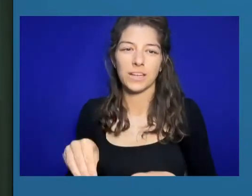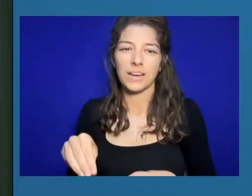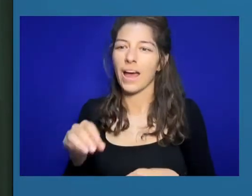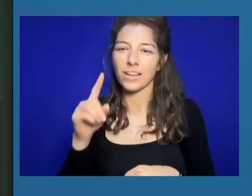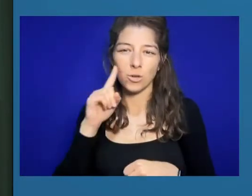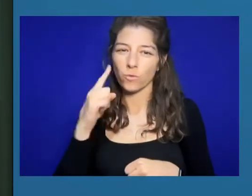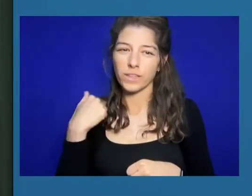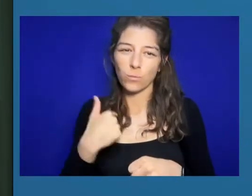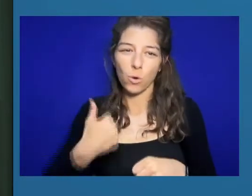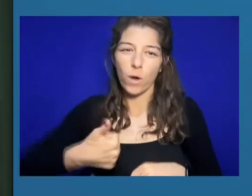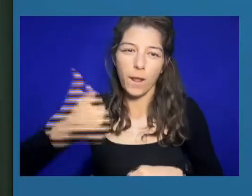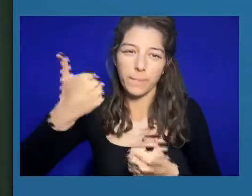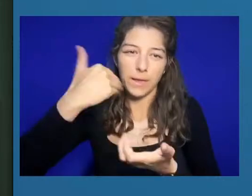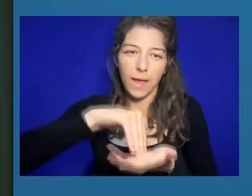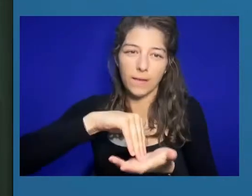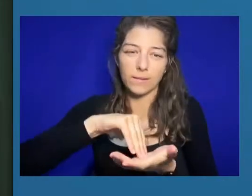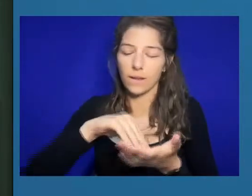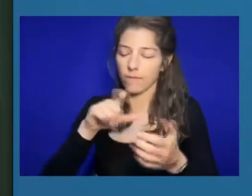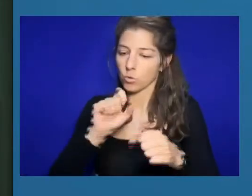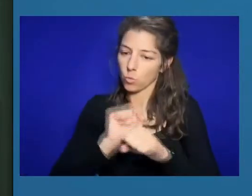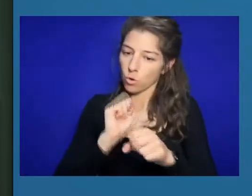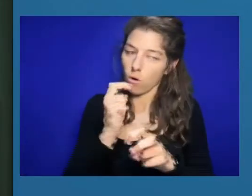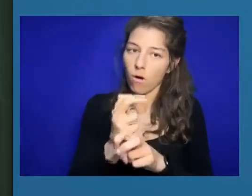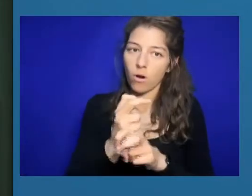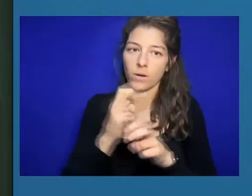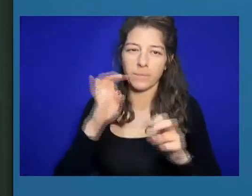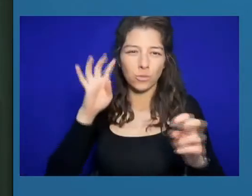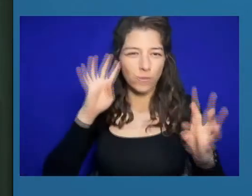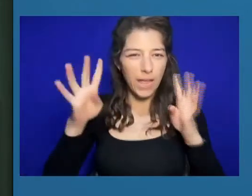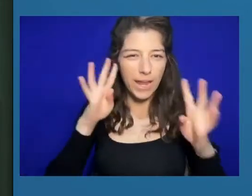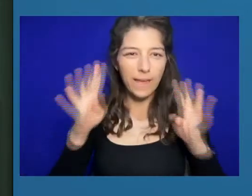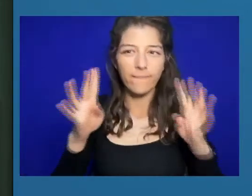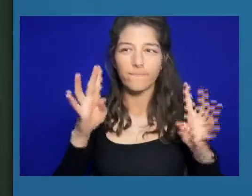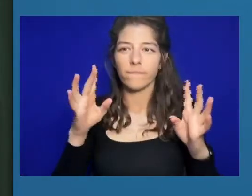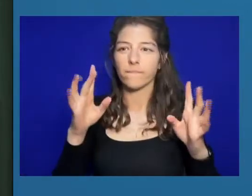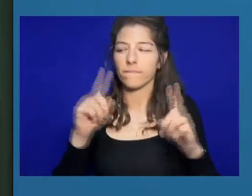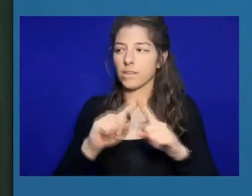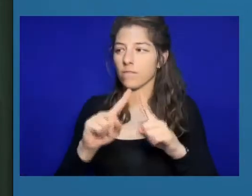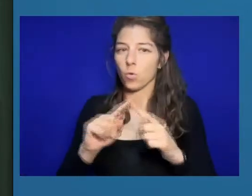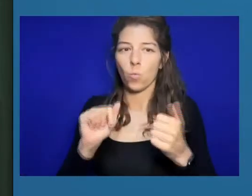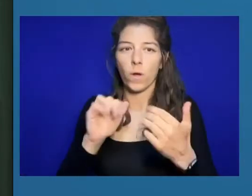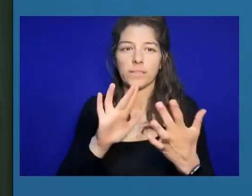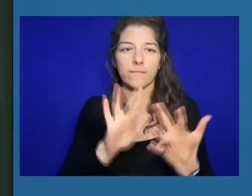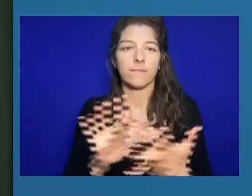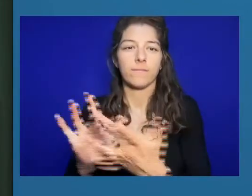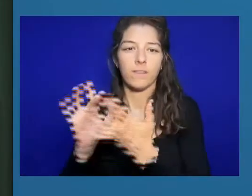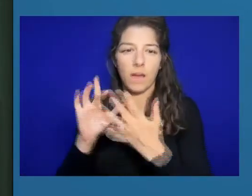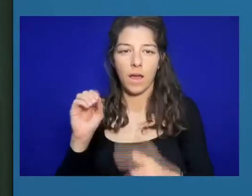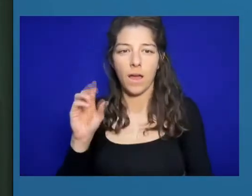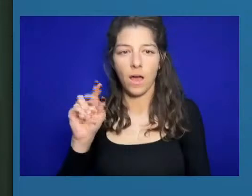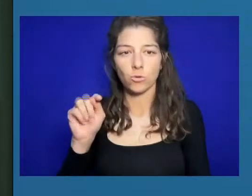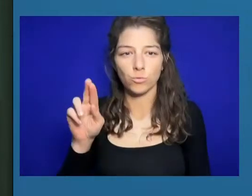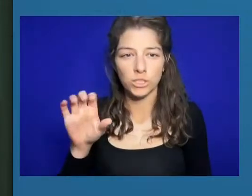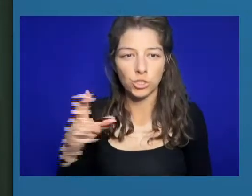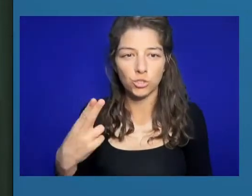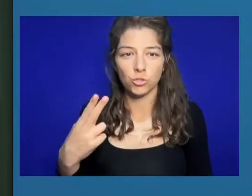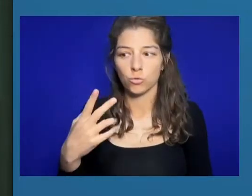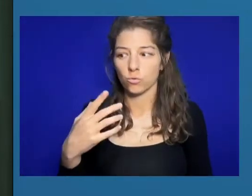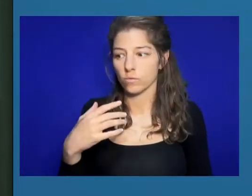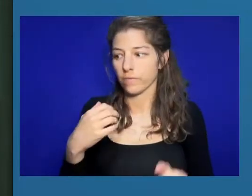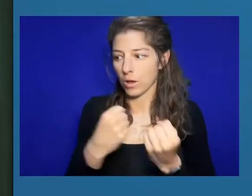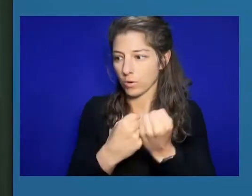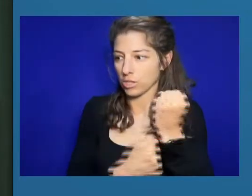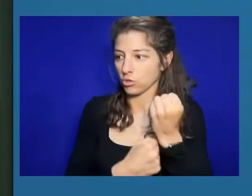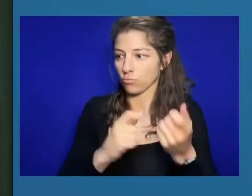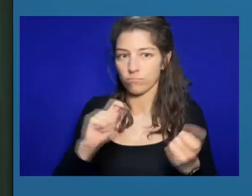year, but we have to work hard and creative and in ways of outreach to lay the foundation to turn it around, hopefully, by this